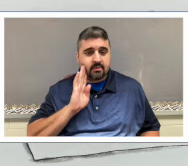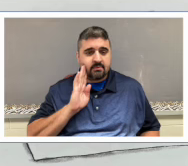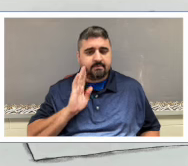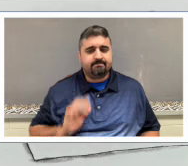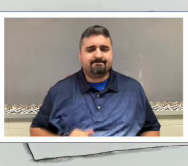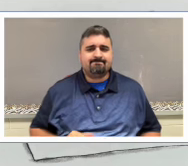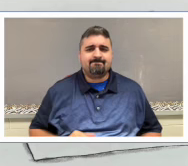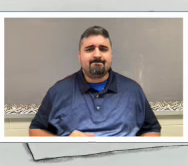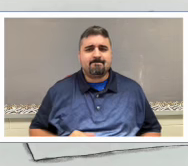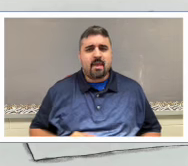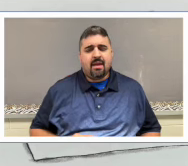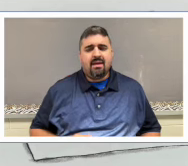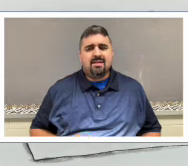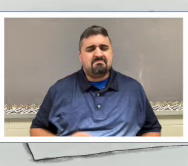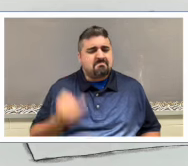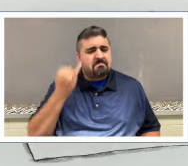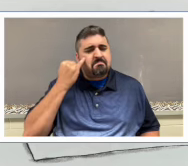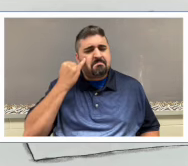smiles a lot.